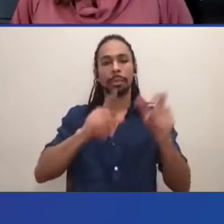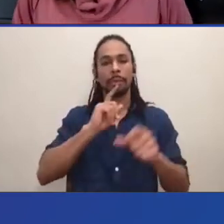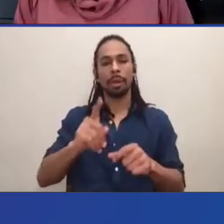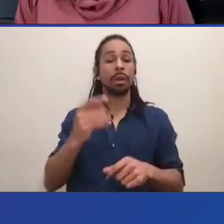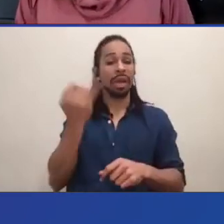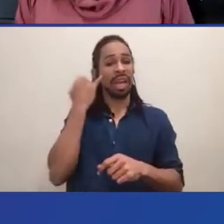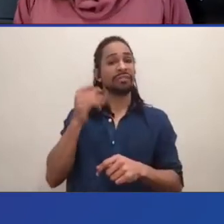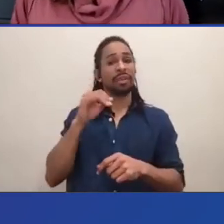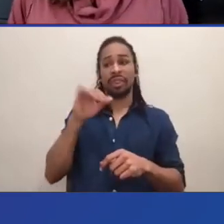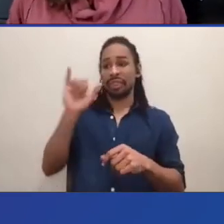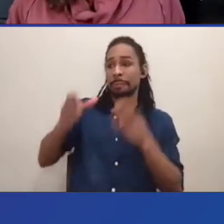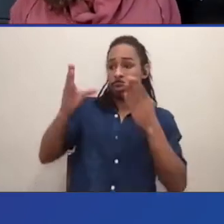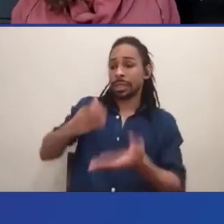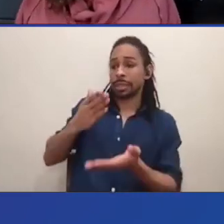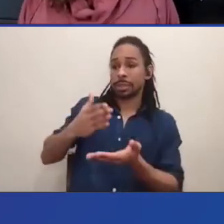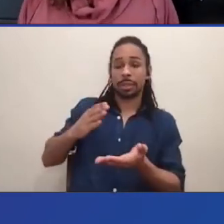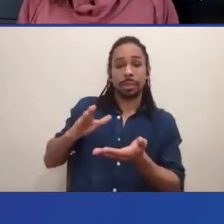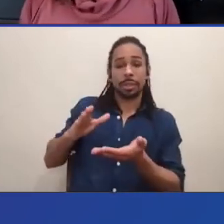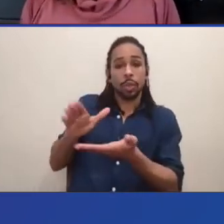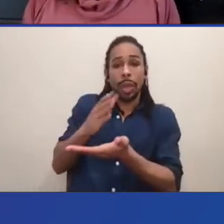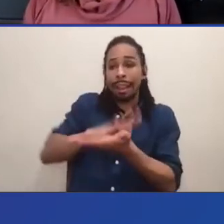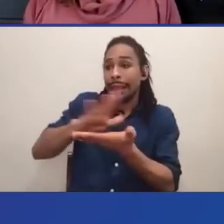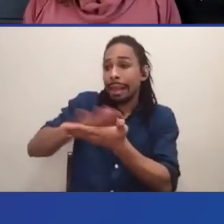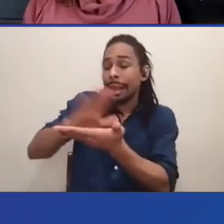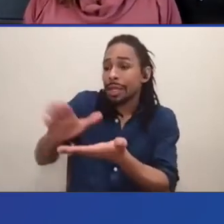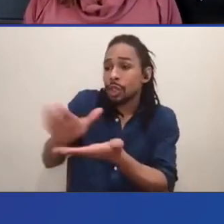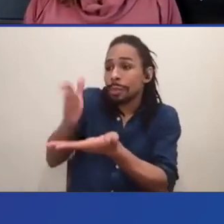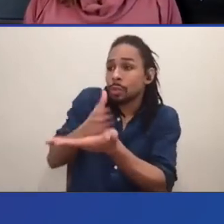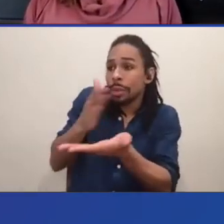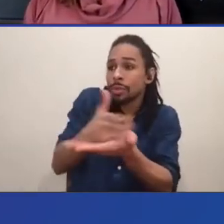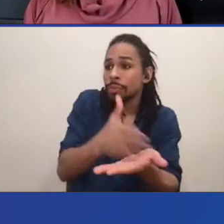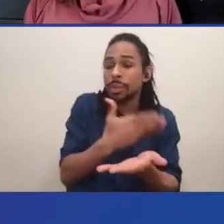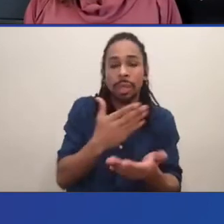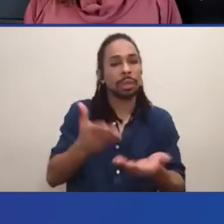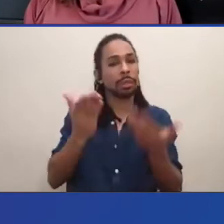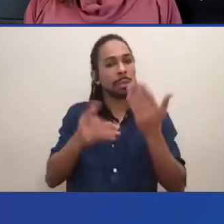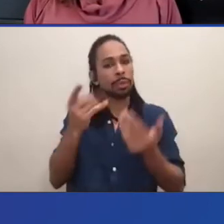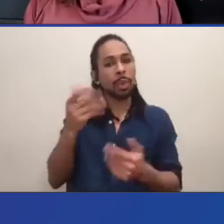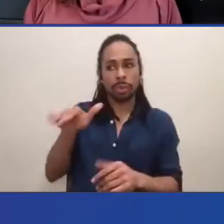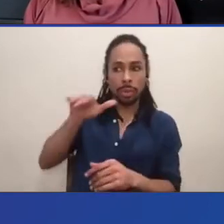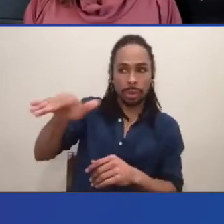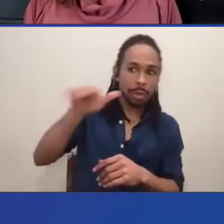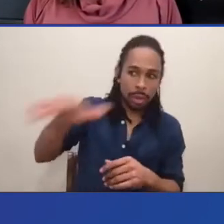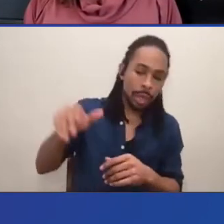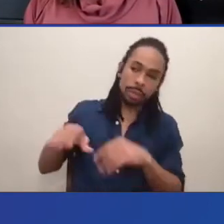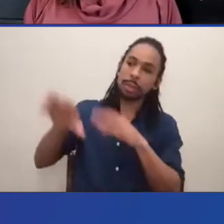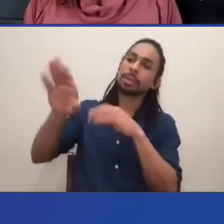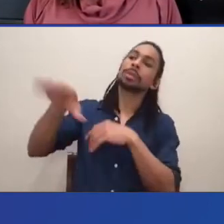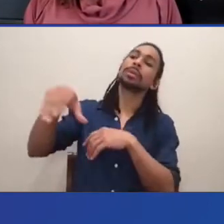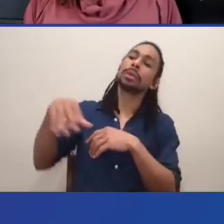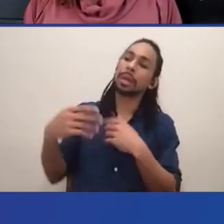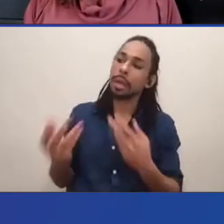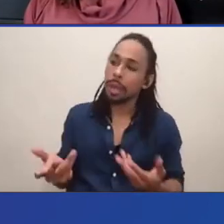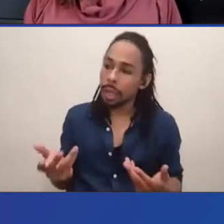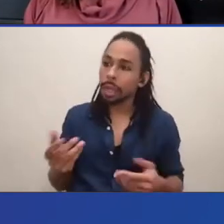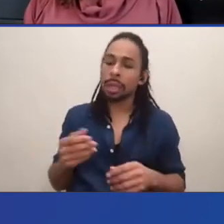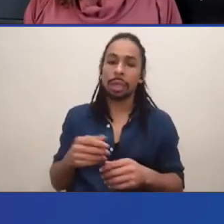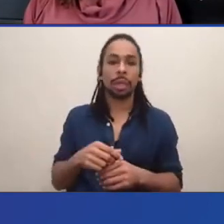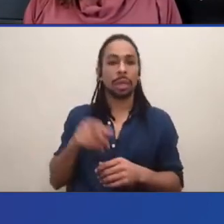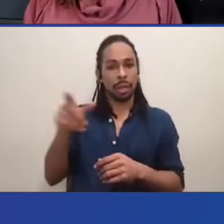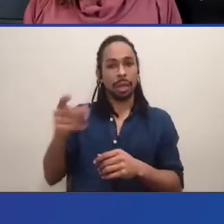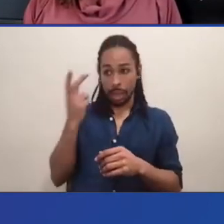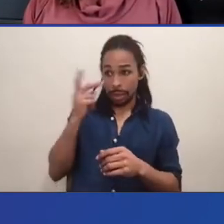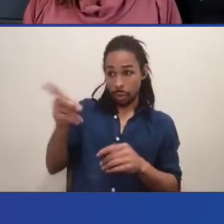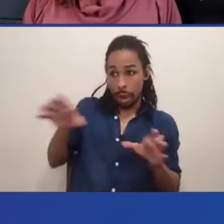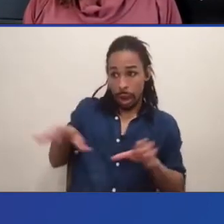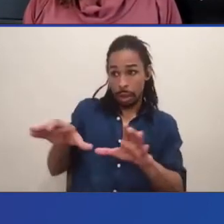that means you may want to follow up with them, call them, hey, how you doing? You coming to you was at the action, but you gonna come to the